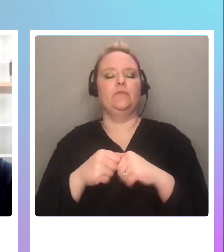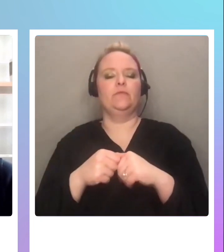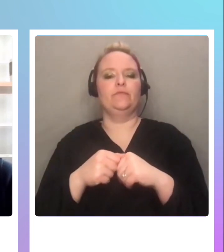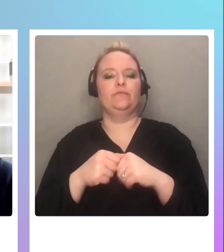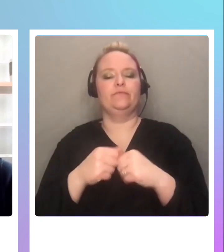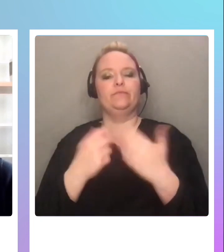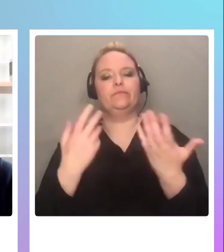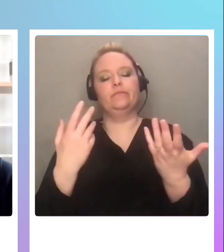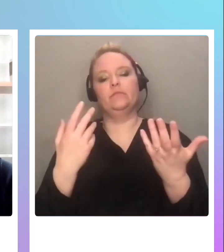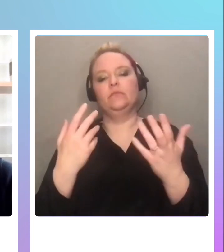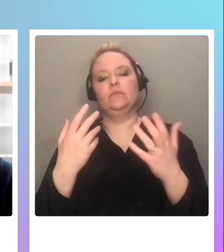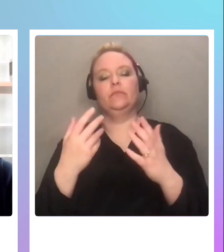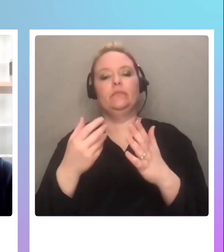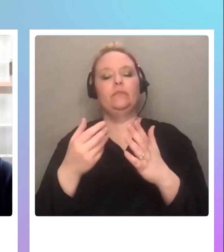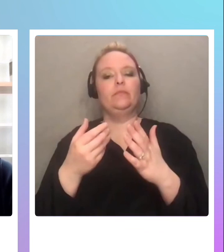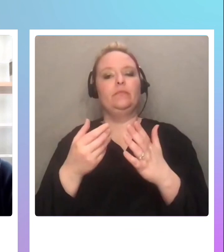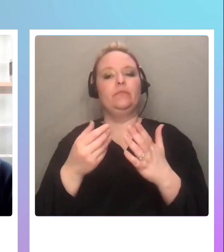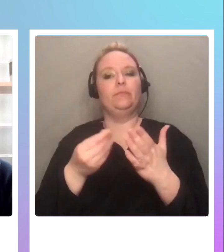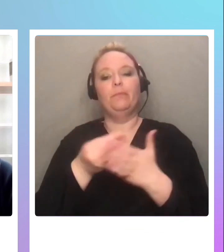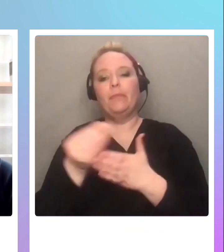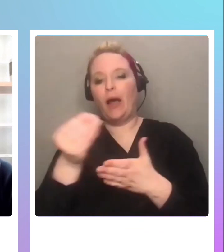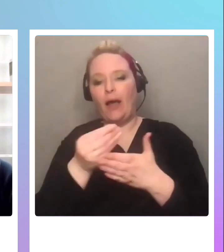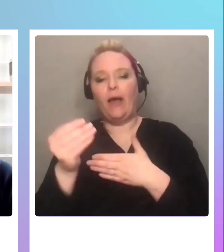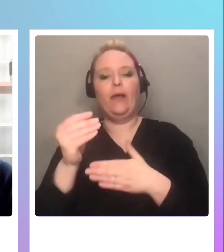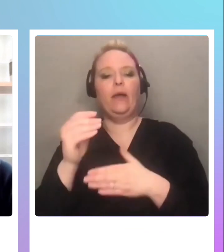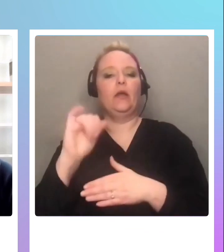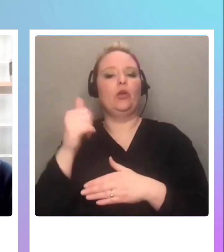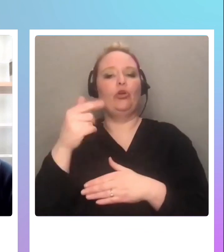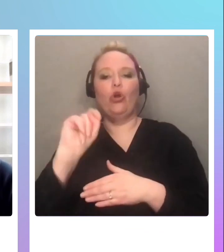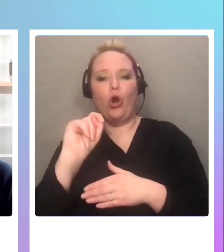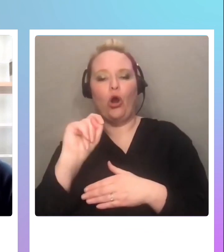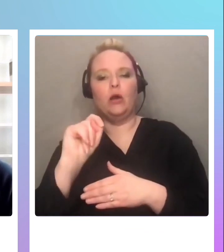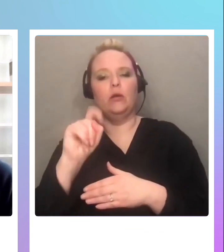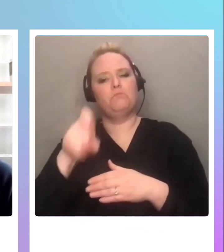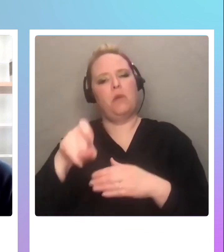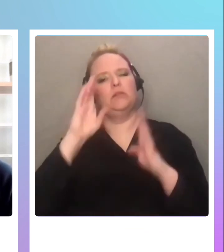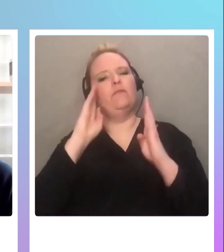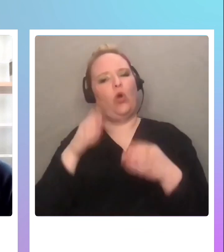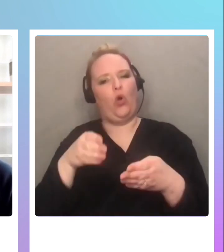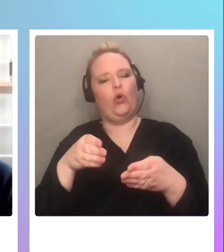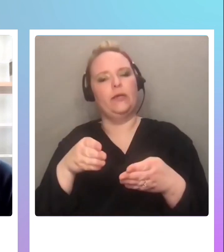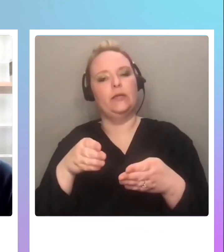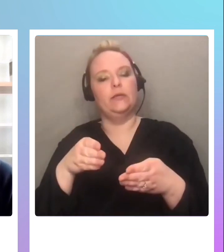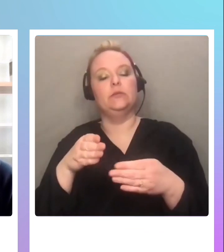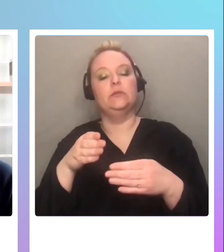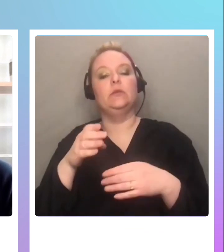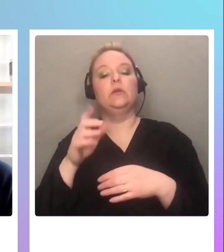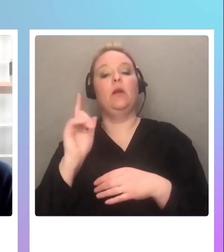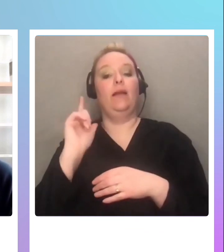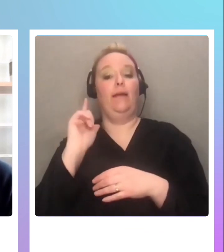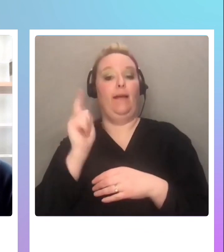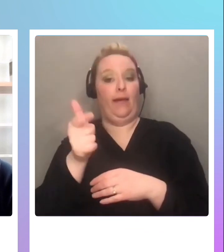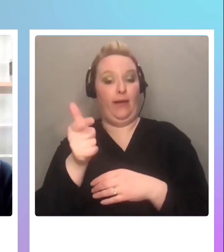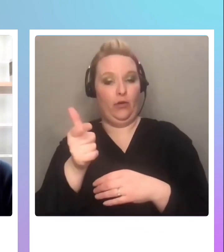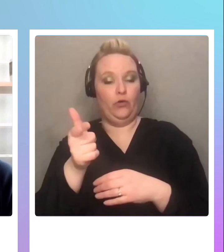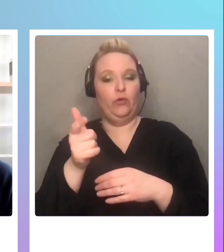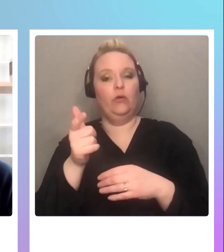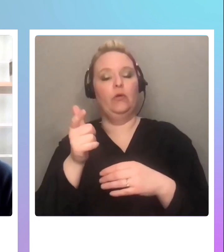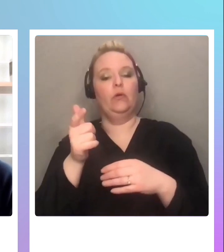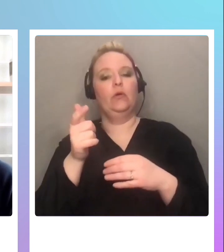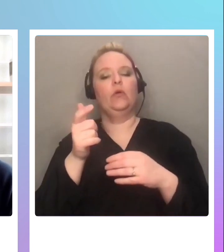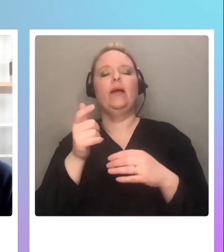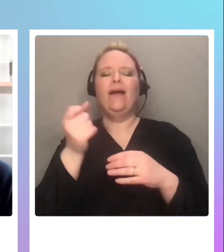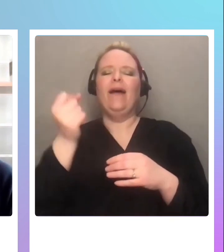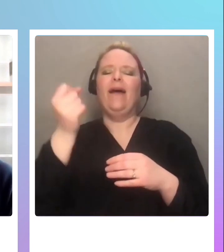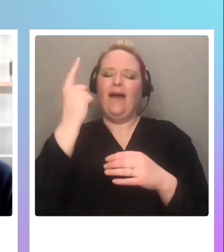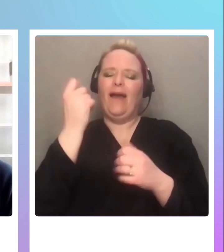things, buying things, putting things in a cart. Those are the things you want to focus on. And then you want to, like, everything is